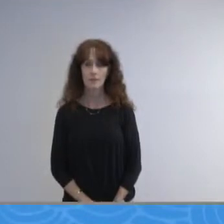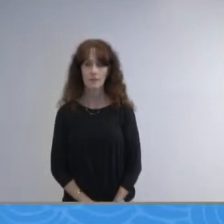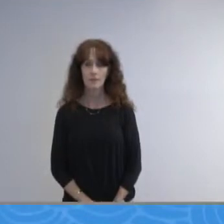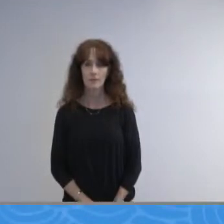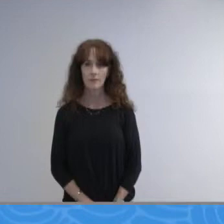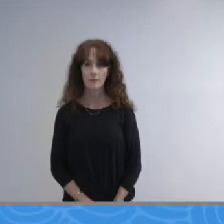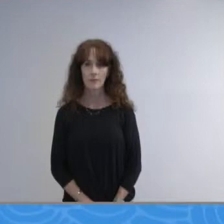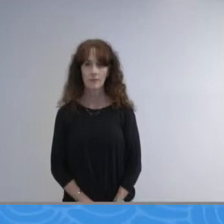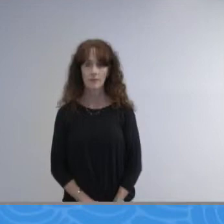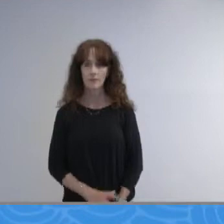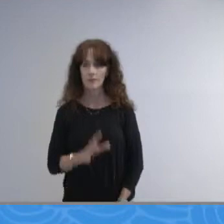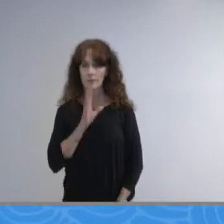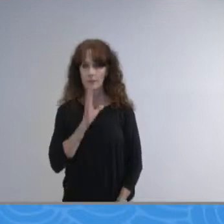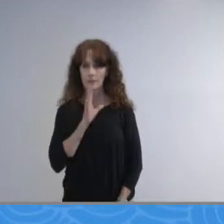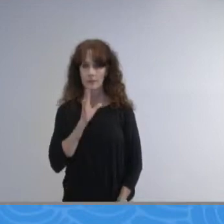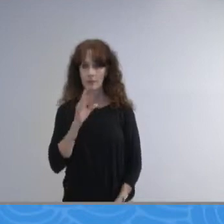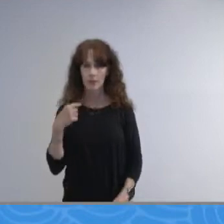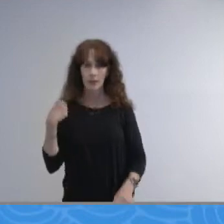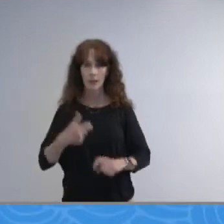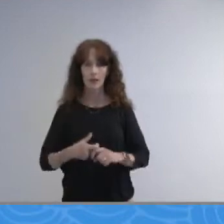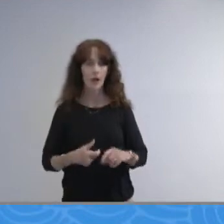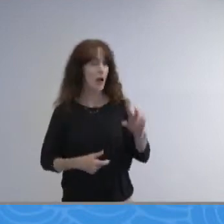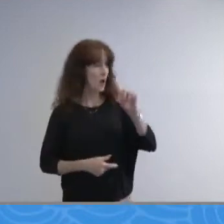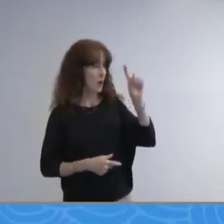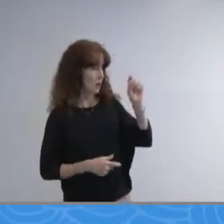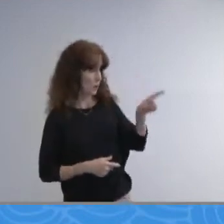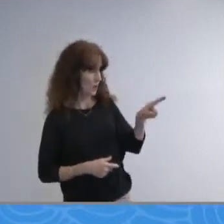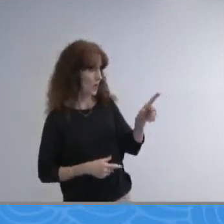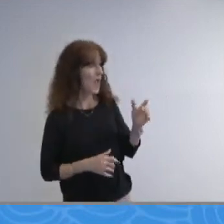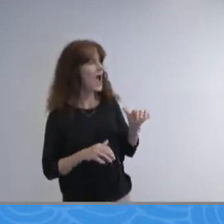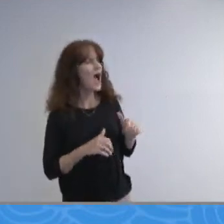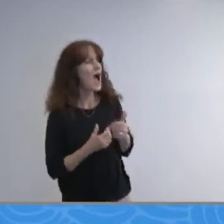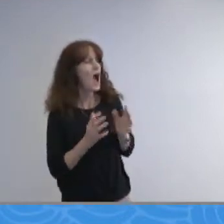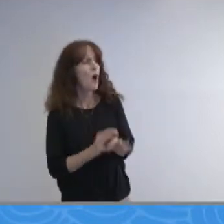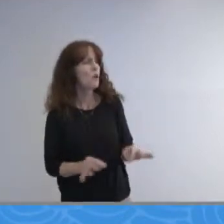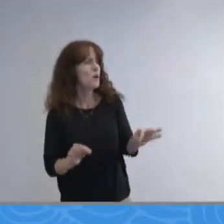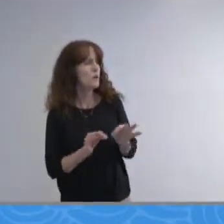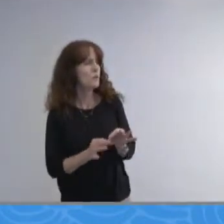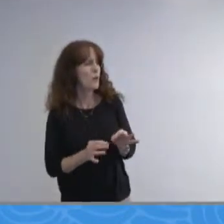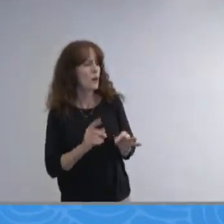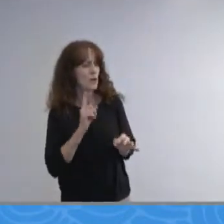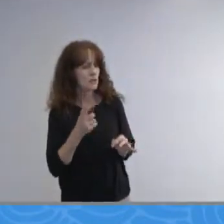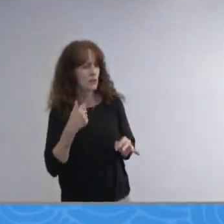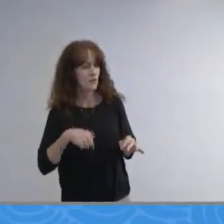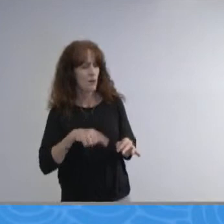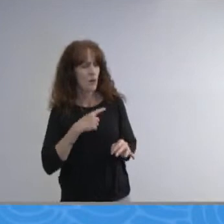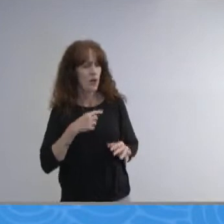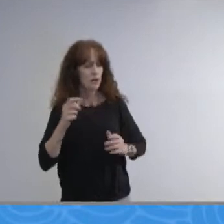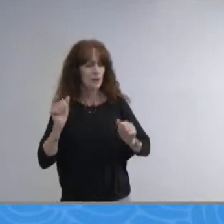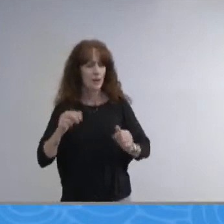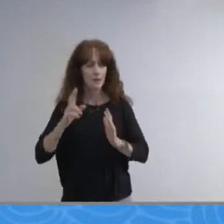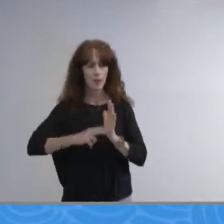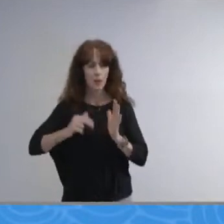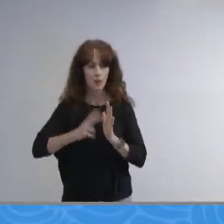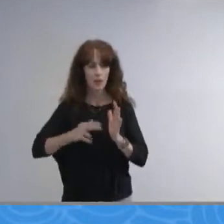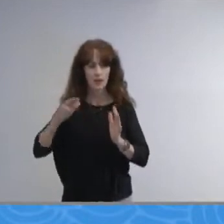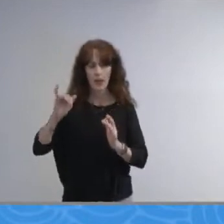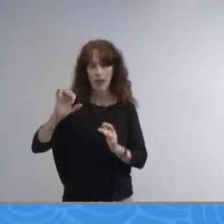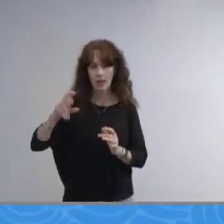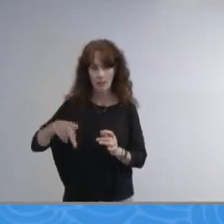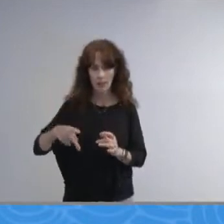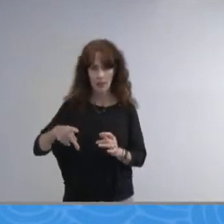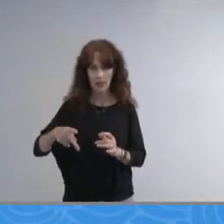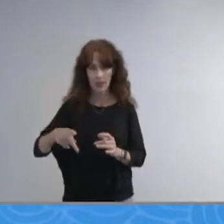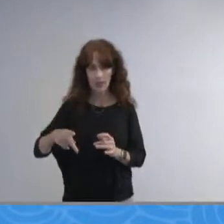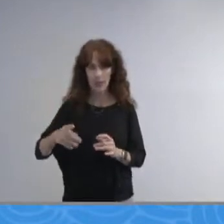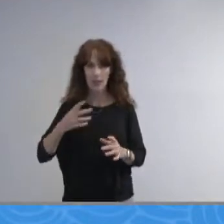aprender a cómo leer? Ustedes I have a question. How important is it for us to know how to read these IEPs? Do you